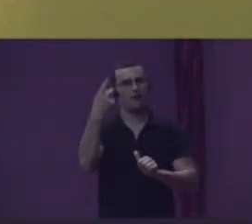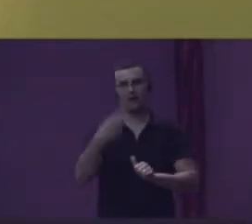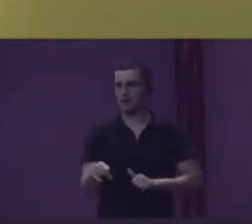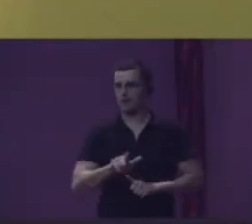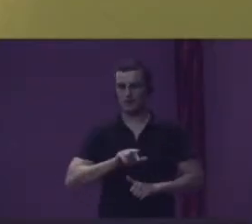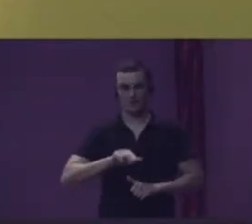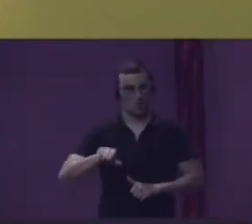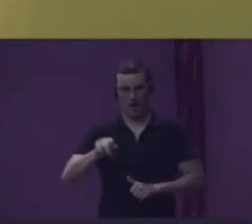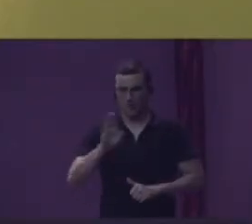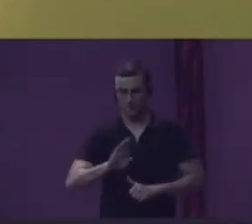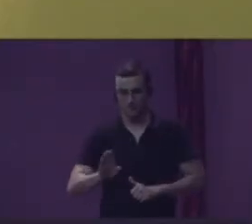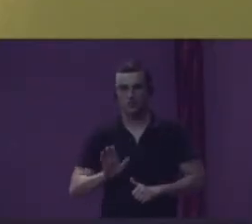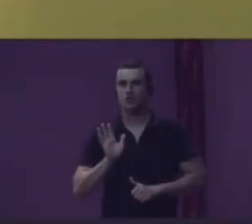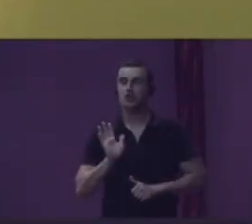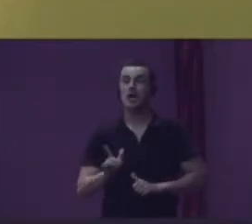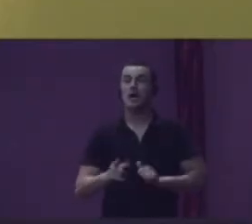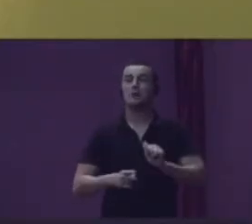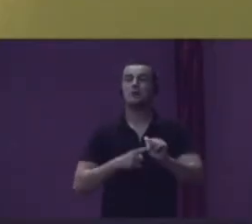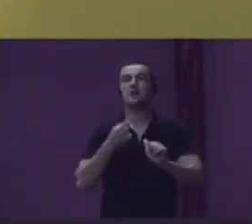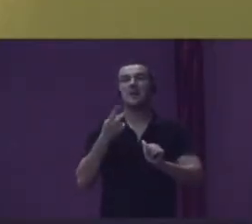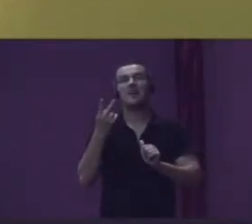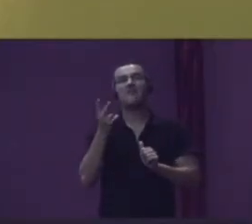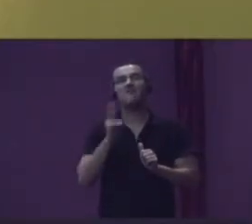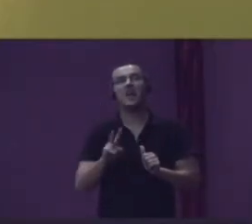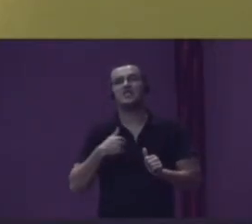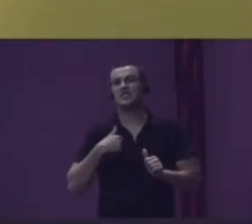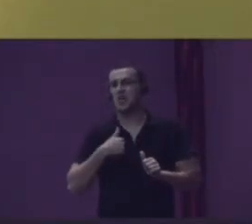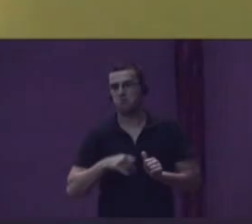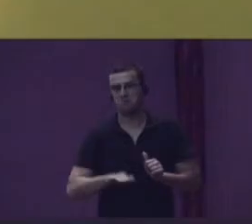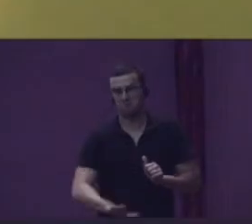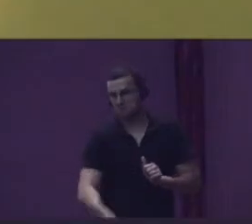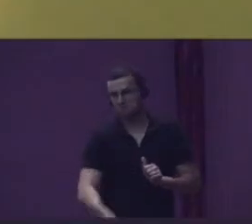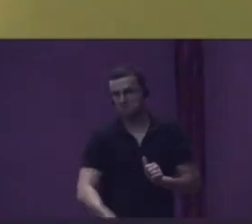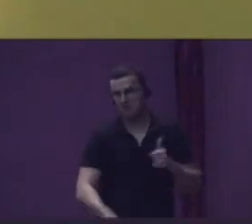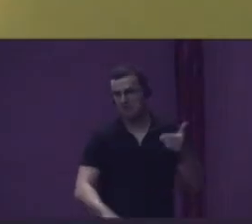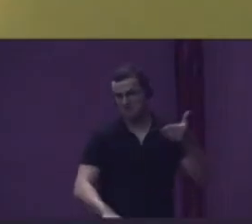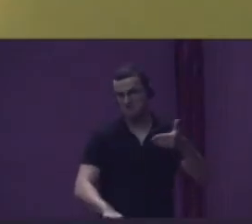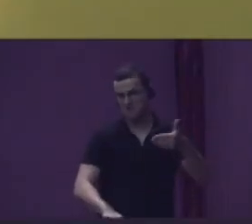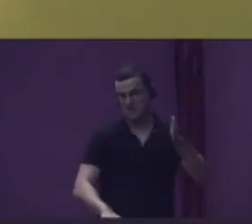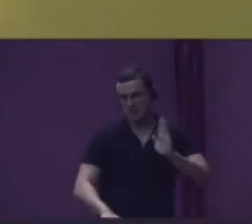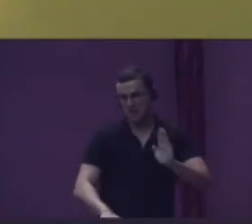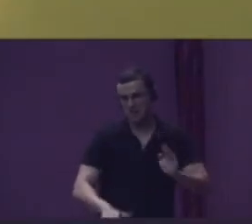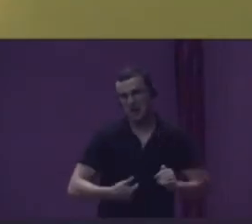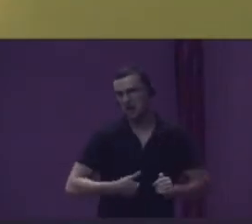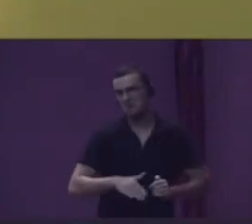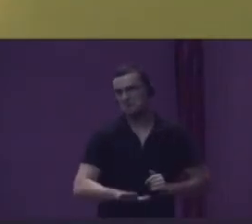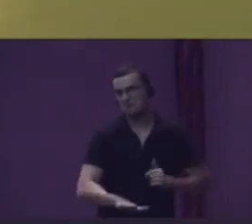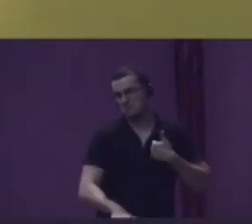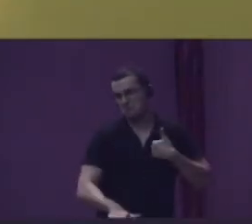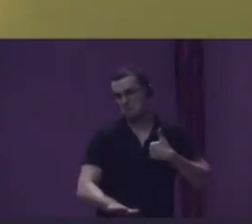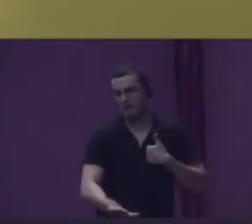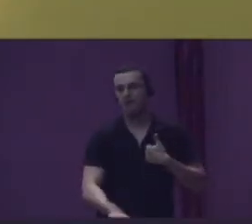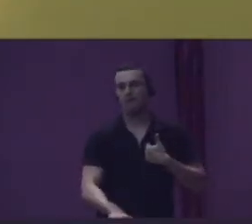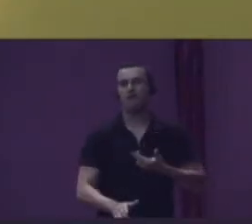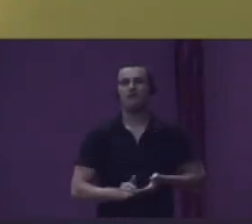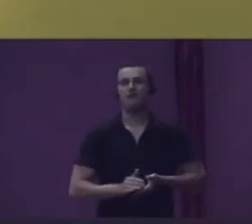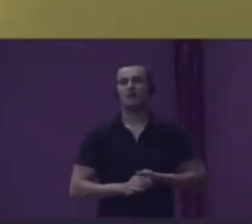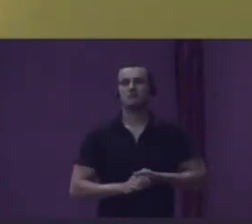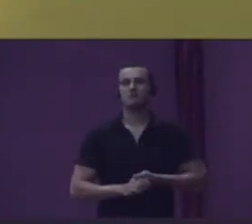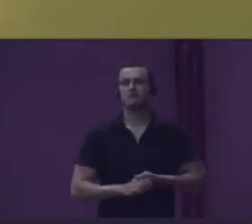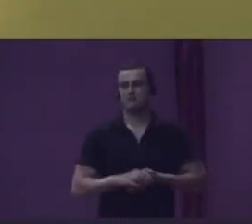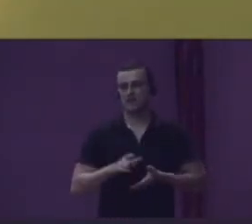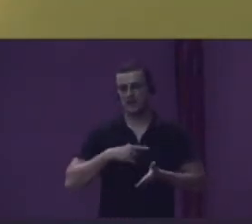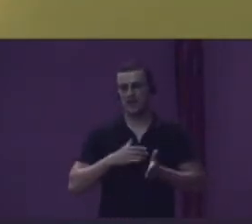Rio de Janeiro when I was a little girl. I got my very first passport so that I could come visit the city with my